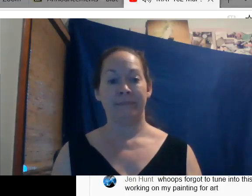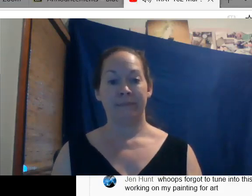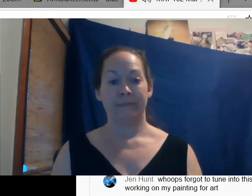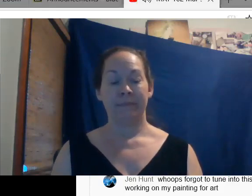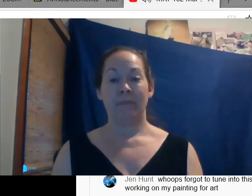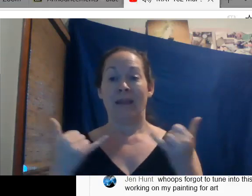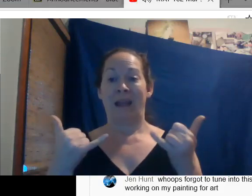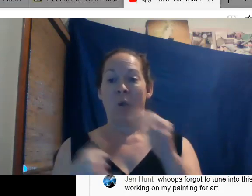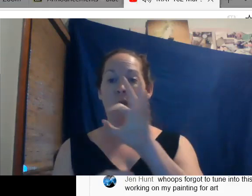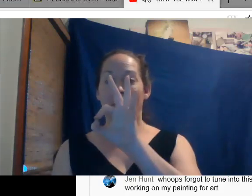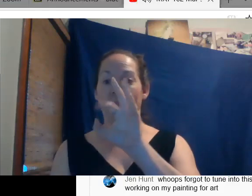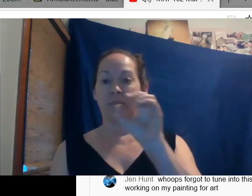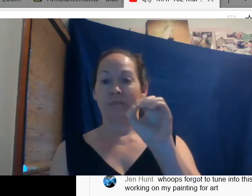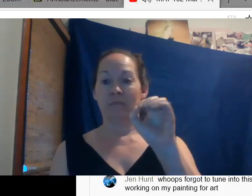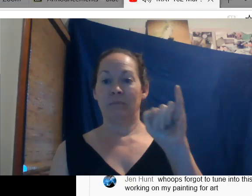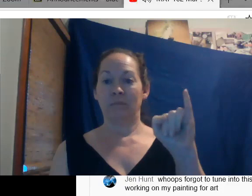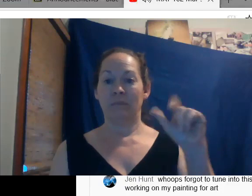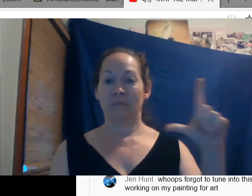and I'll FOIL.